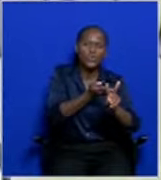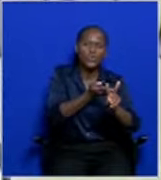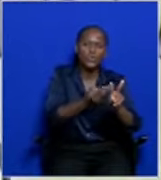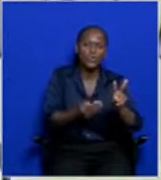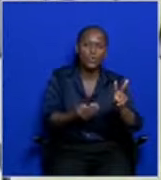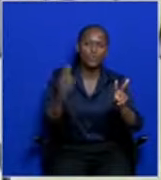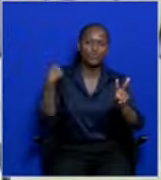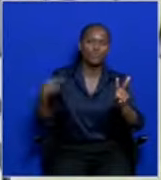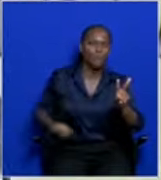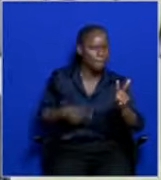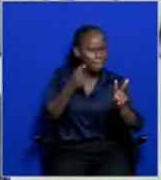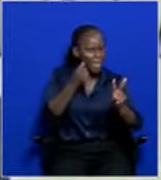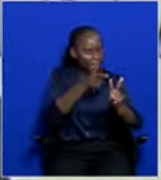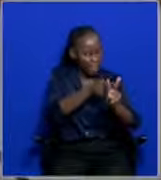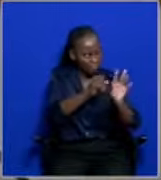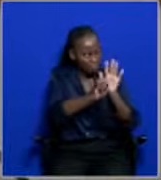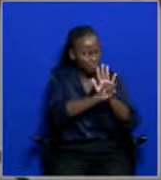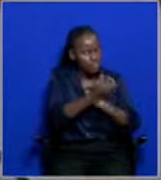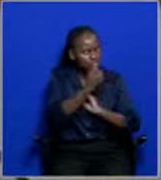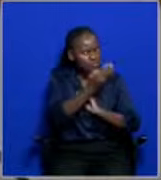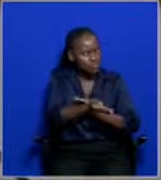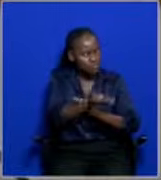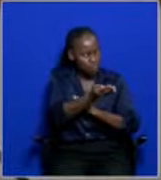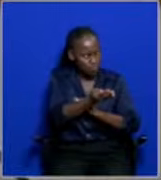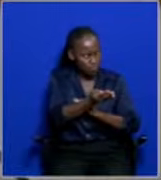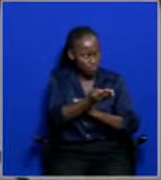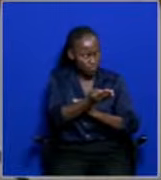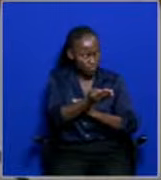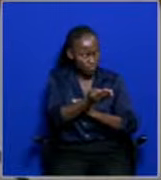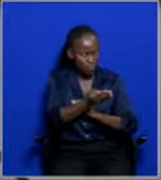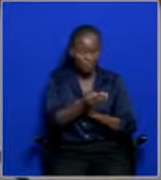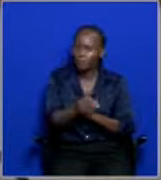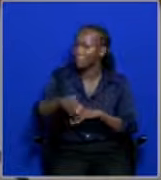Have you been able to identify him yet? No. Okay.